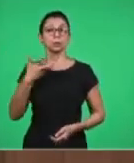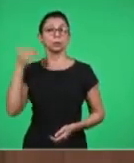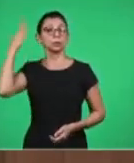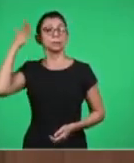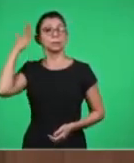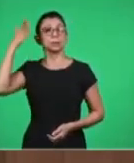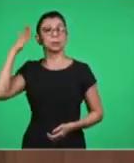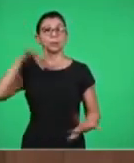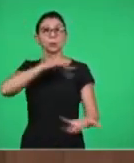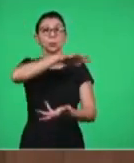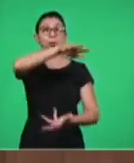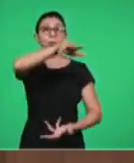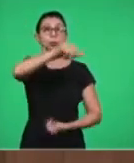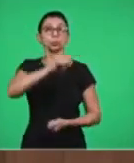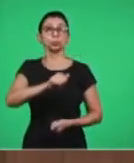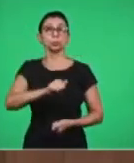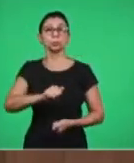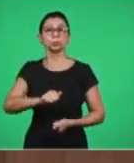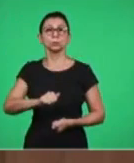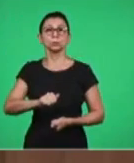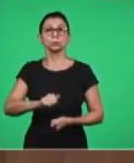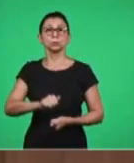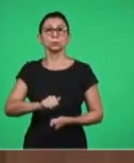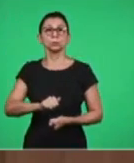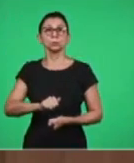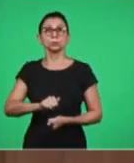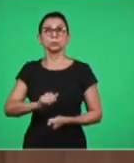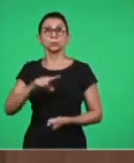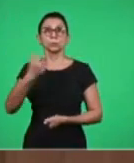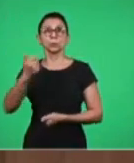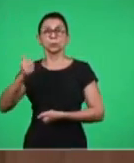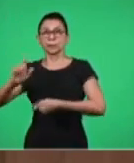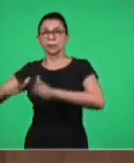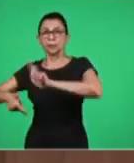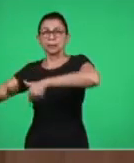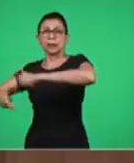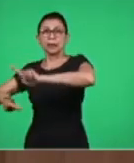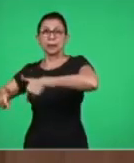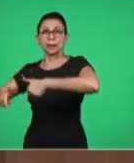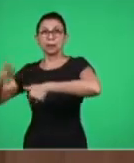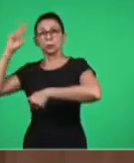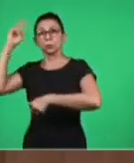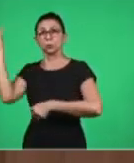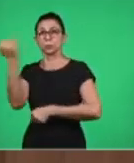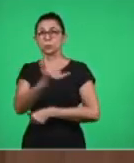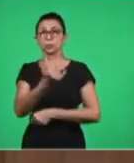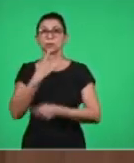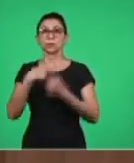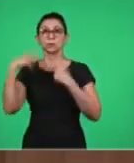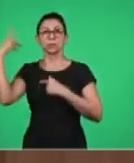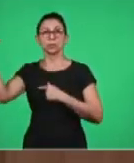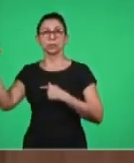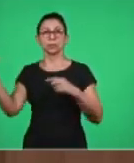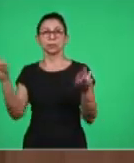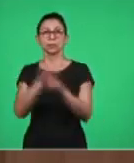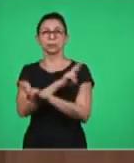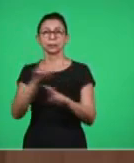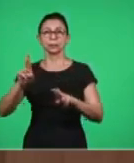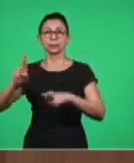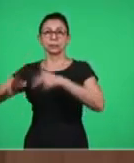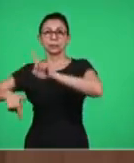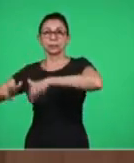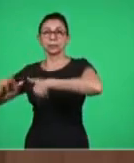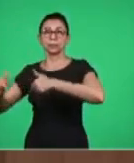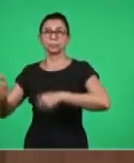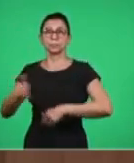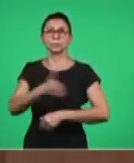world. But when we mentioned Israel, the Lord said, that's what I wanted regarding Israel, Pastor Gilson.